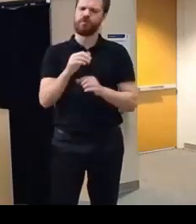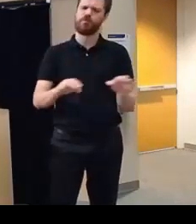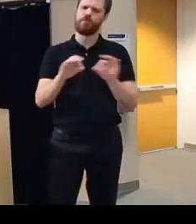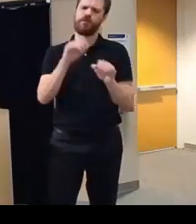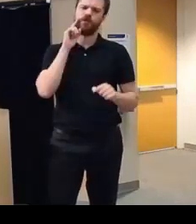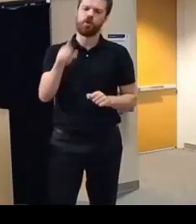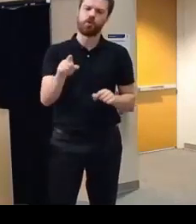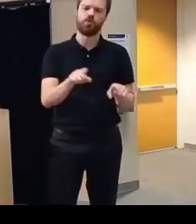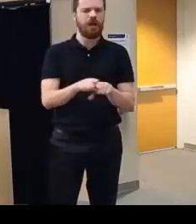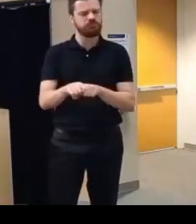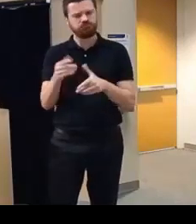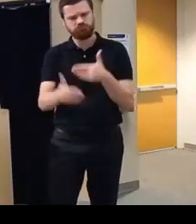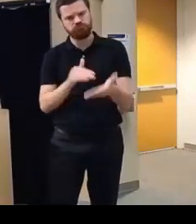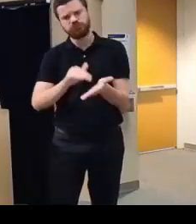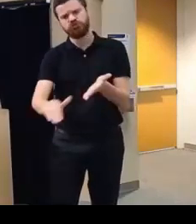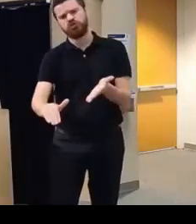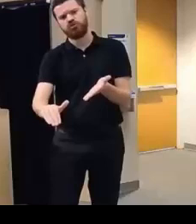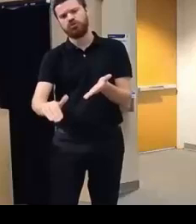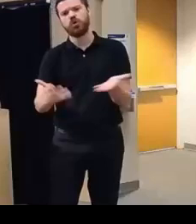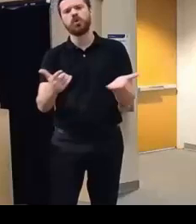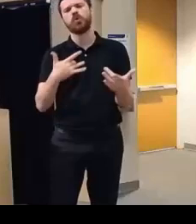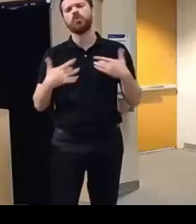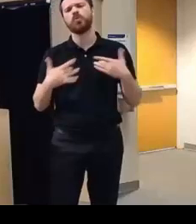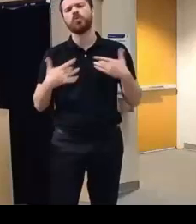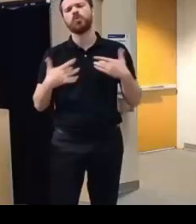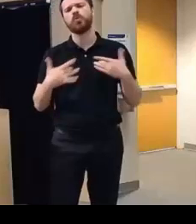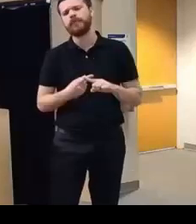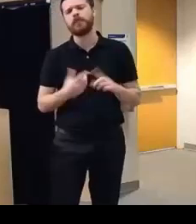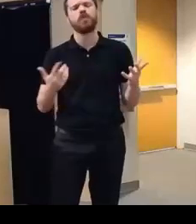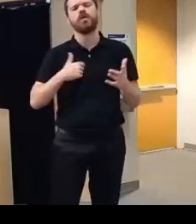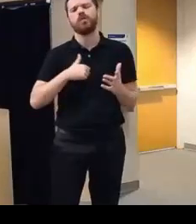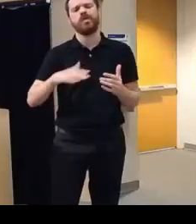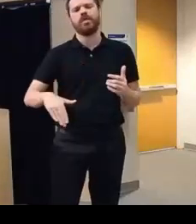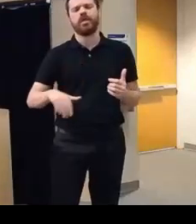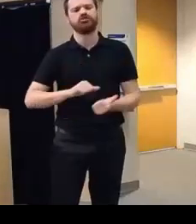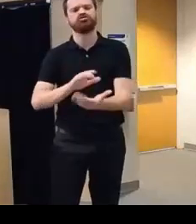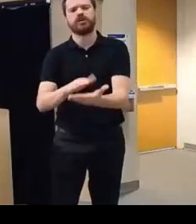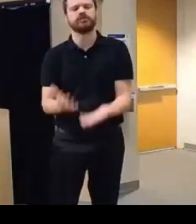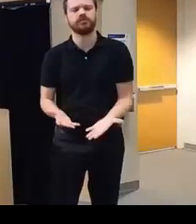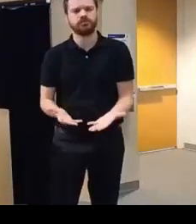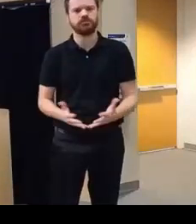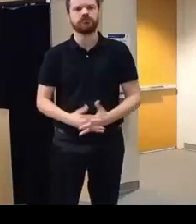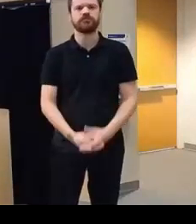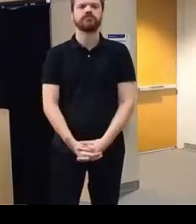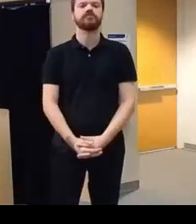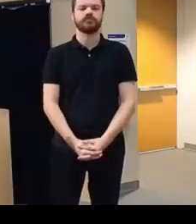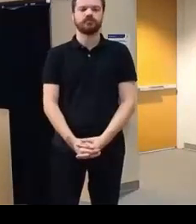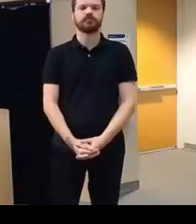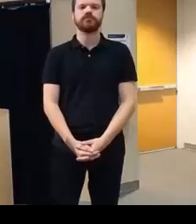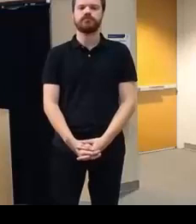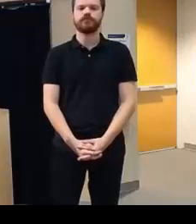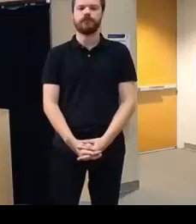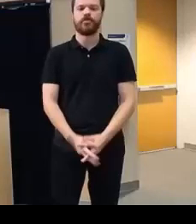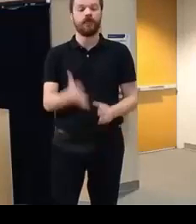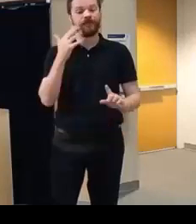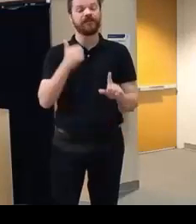you as you prepare for discharge. What are the things that you're worried about, or what are the things we haven't addressed while you've been here? And